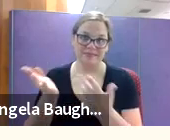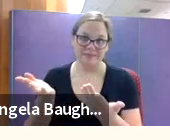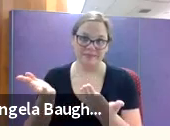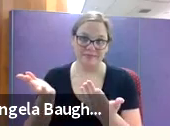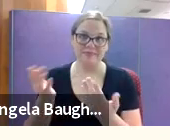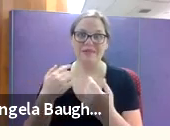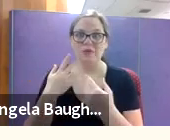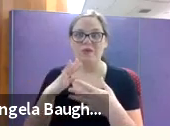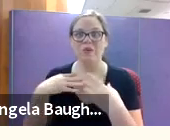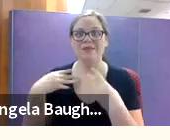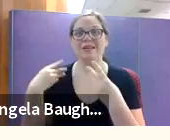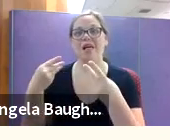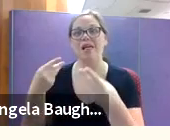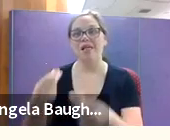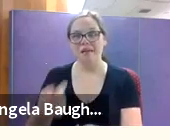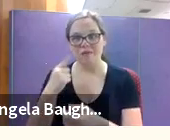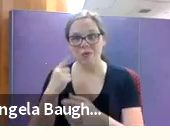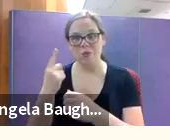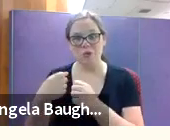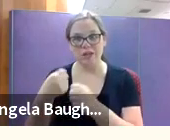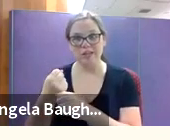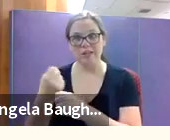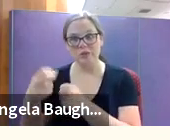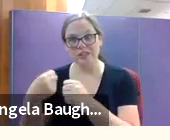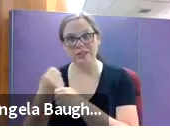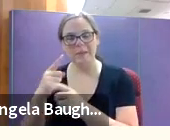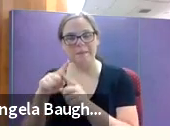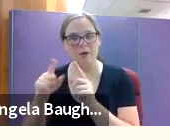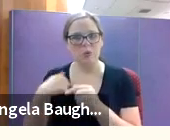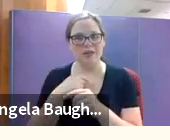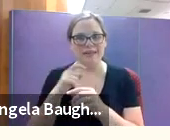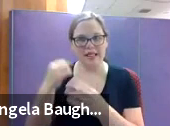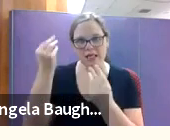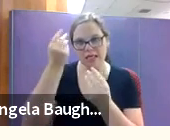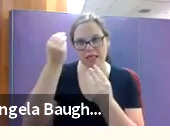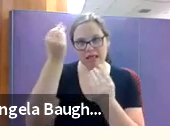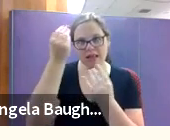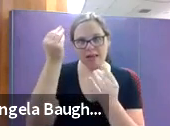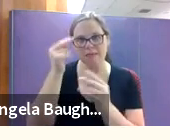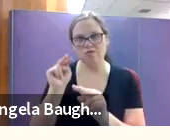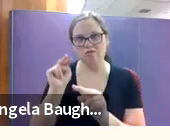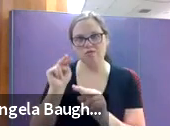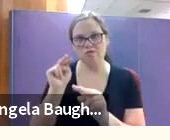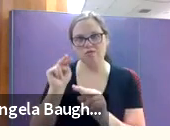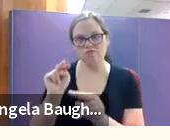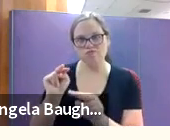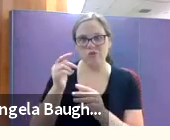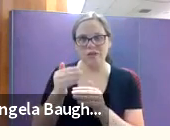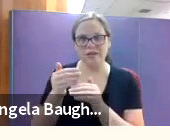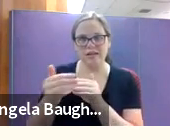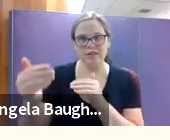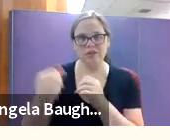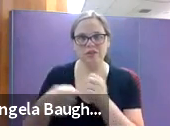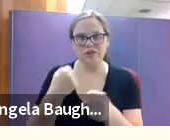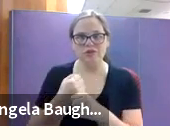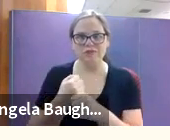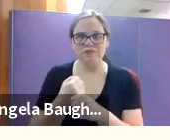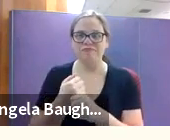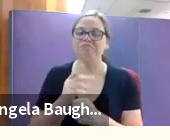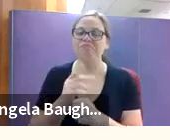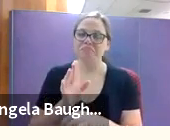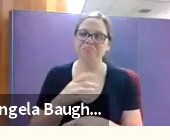that money in the next year or two, but that's just something for us to think about and watch over the next year. Yeah, I don't